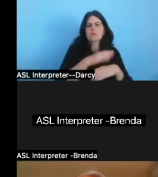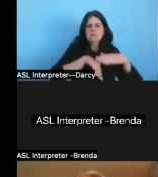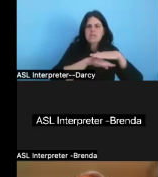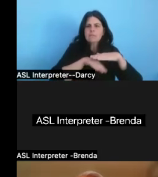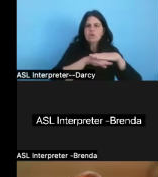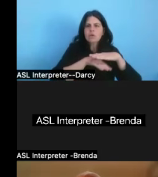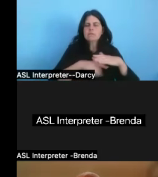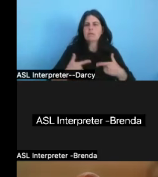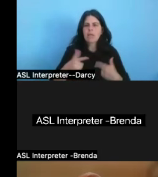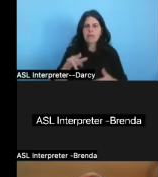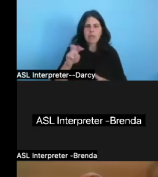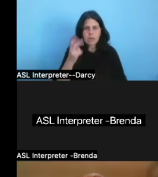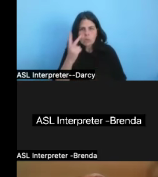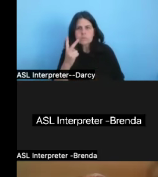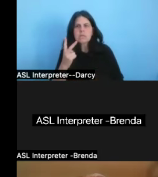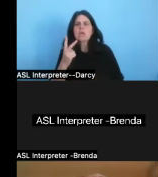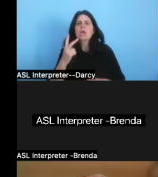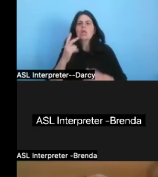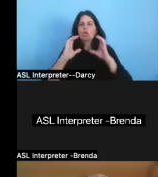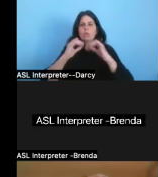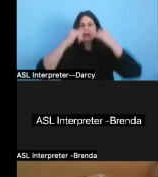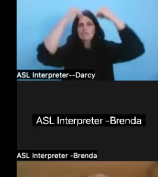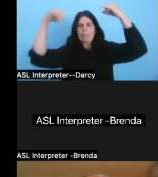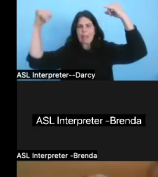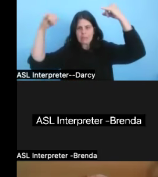power lines and communication lines above. Next.